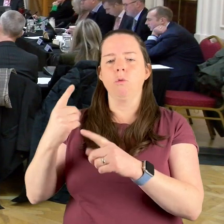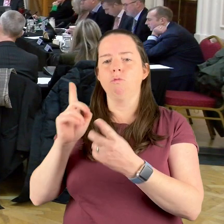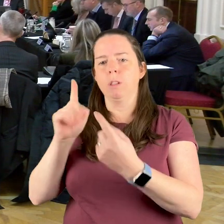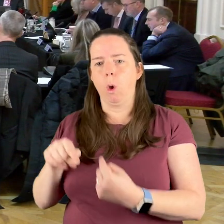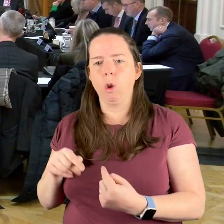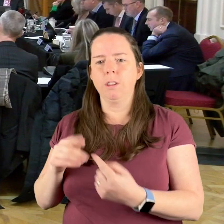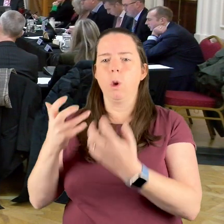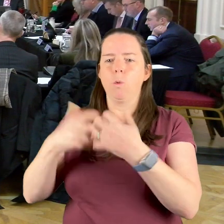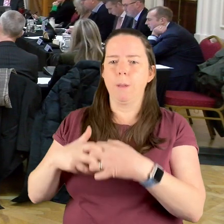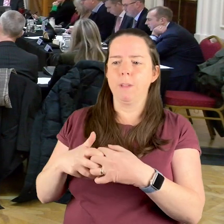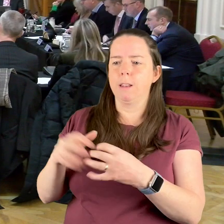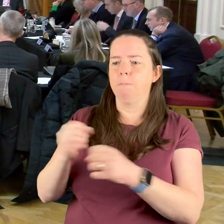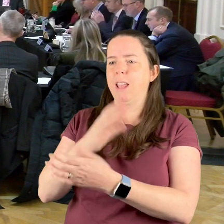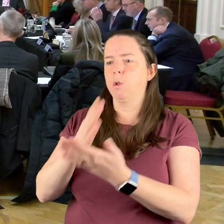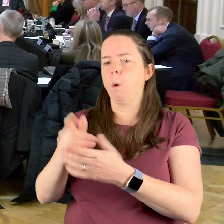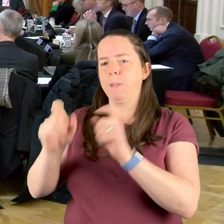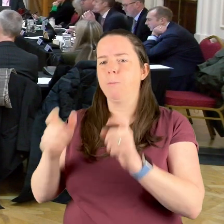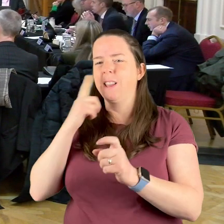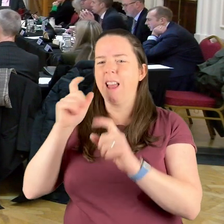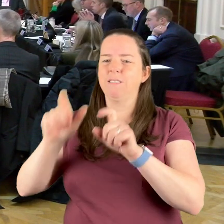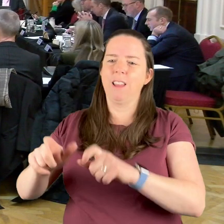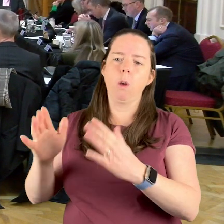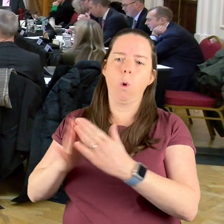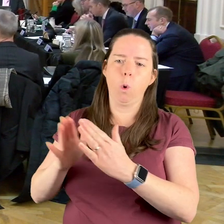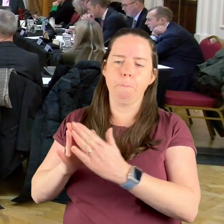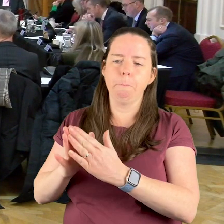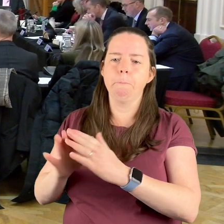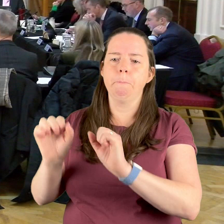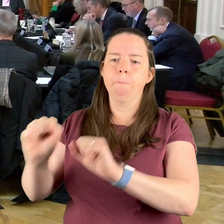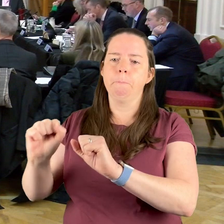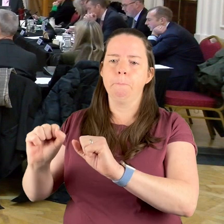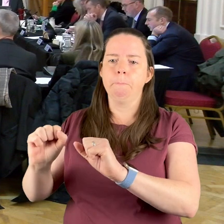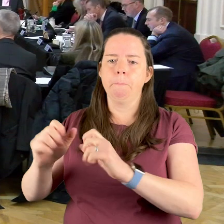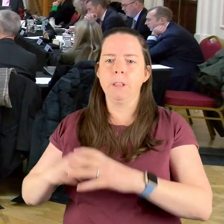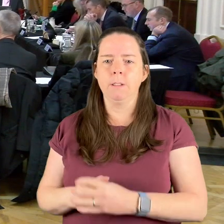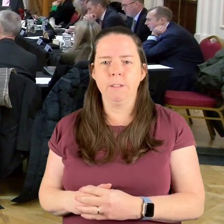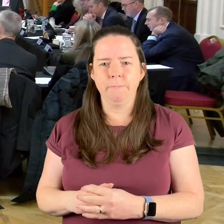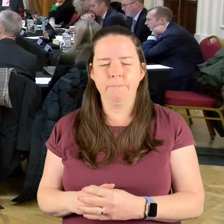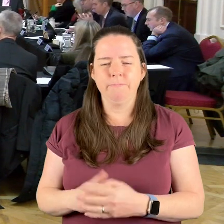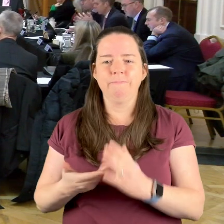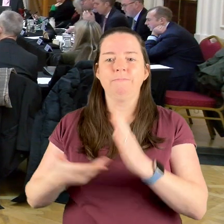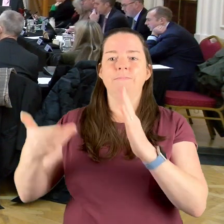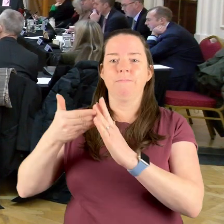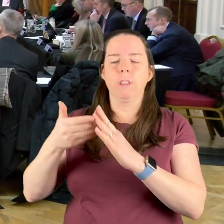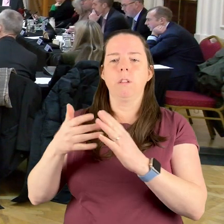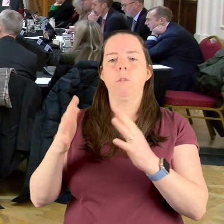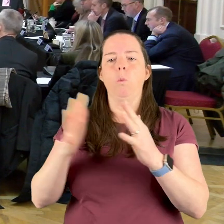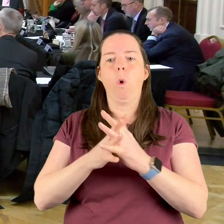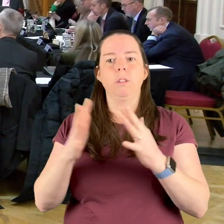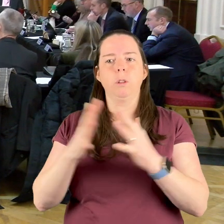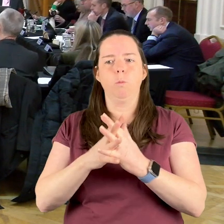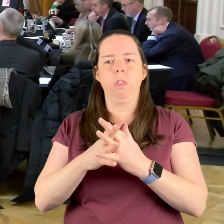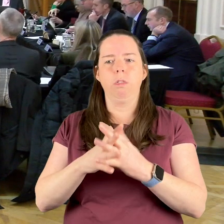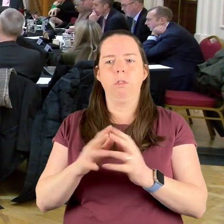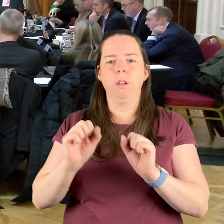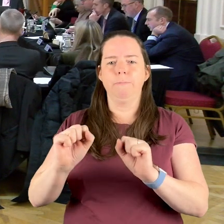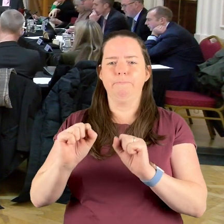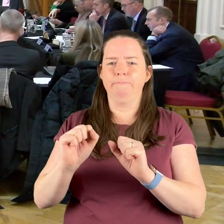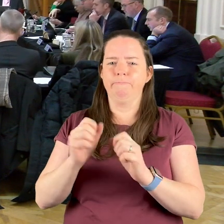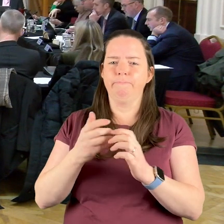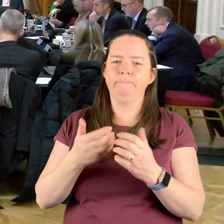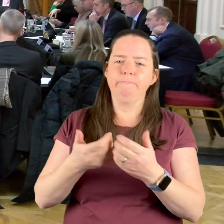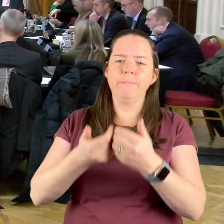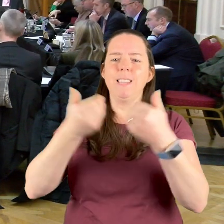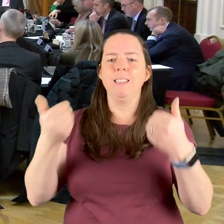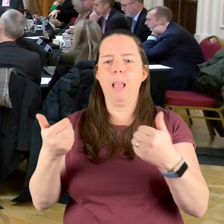care, rapid response and equipment to keep people in their homes. In addition, for